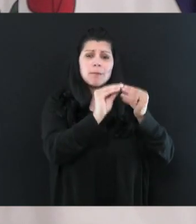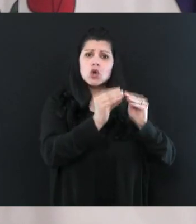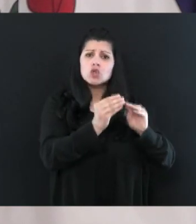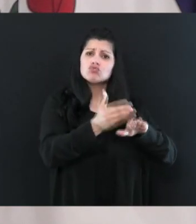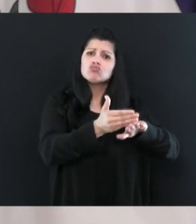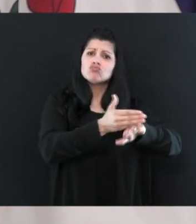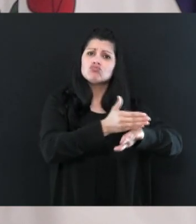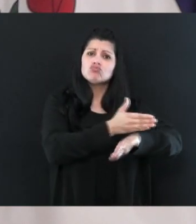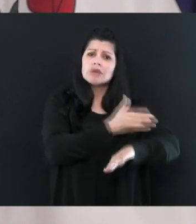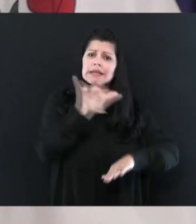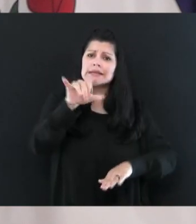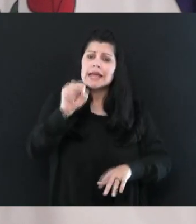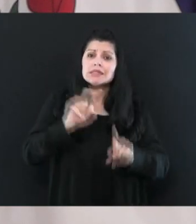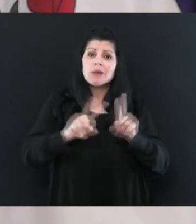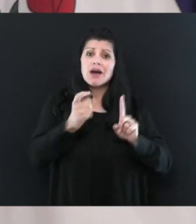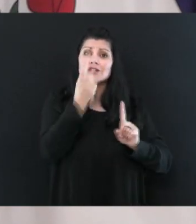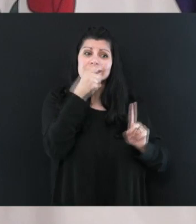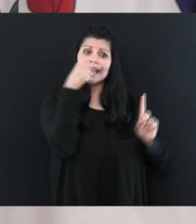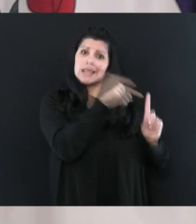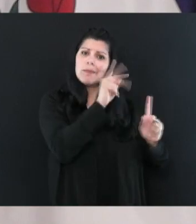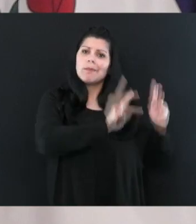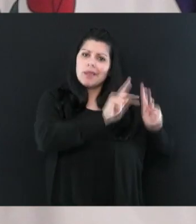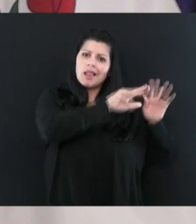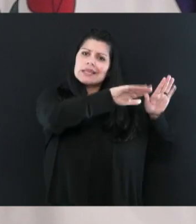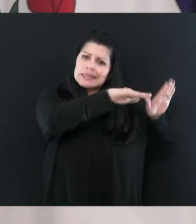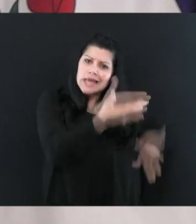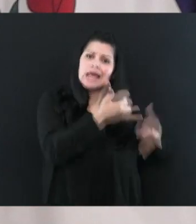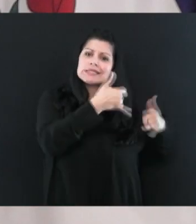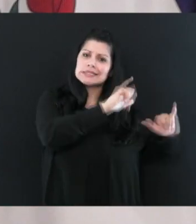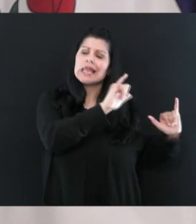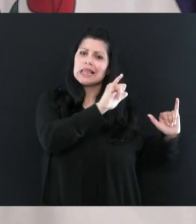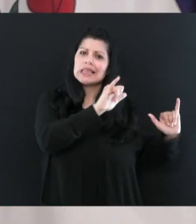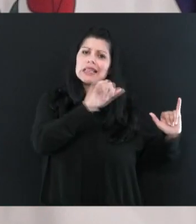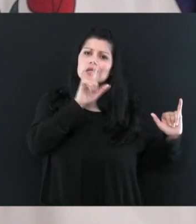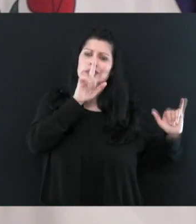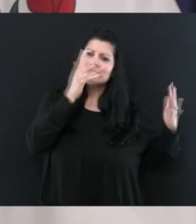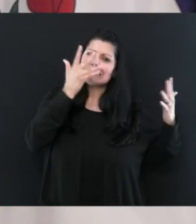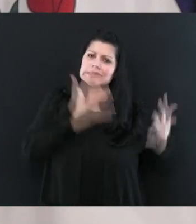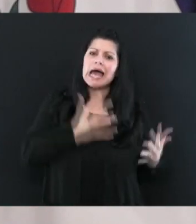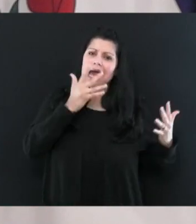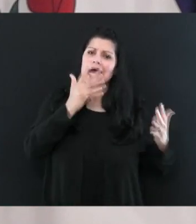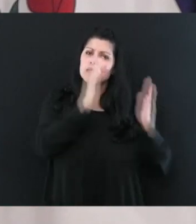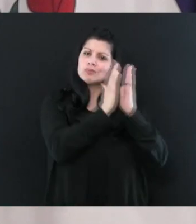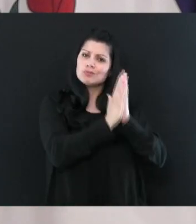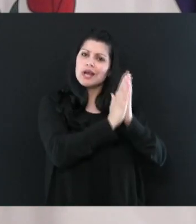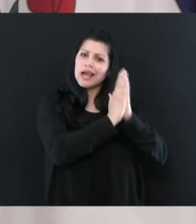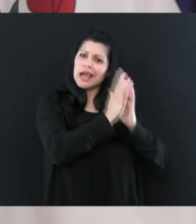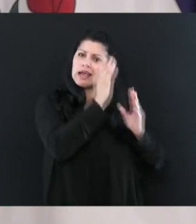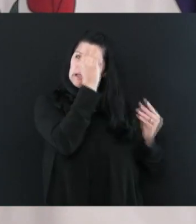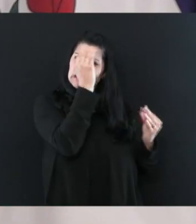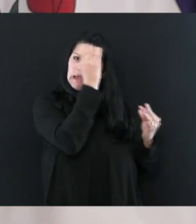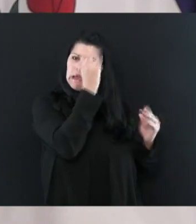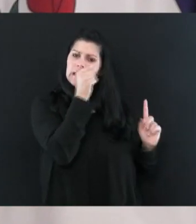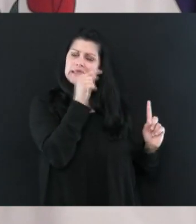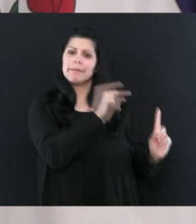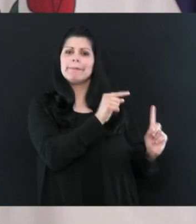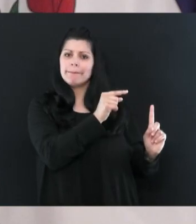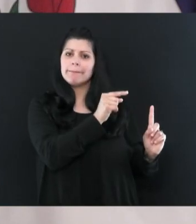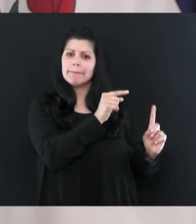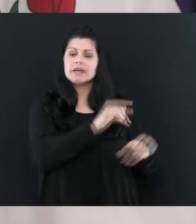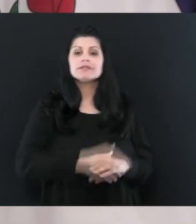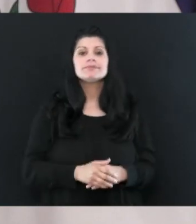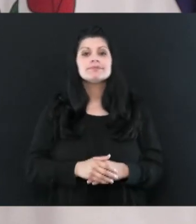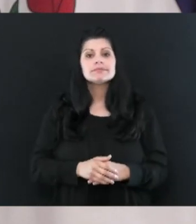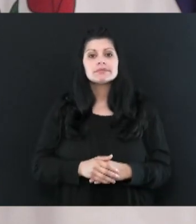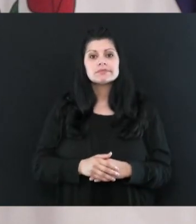So please, like I said, always keep them in your thoughts and your prayers. Now, I want to just say this too, that,